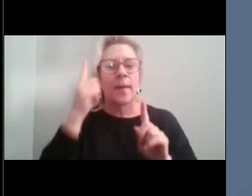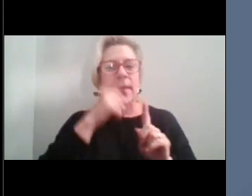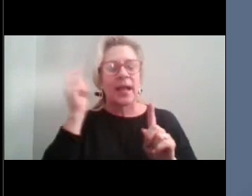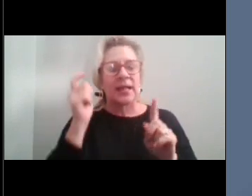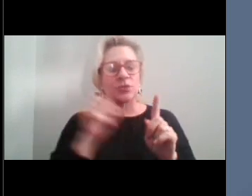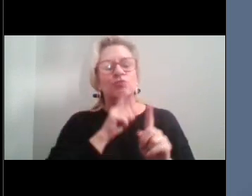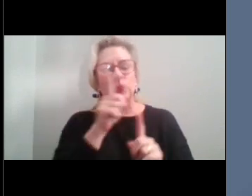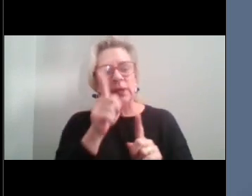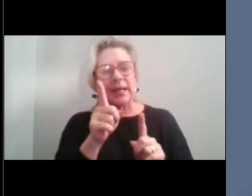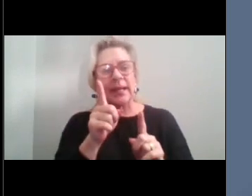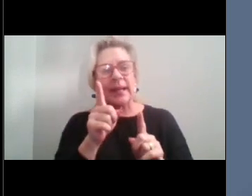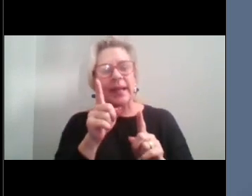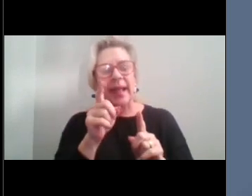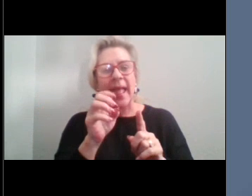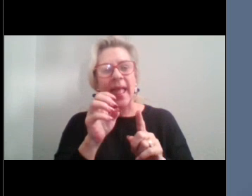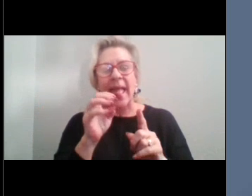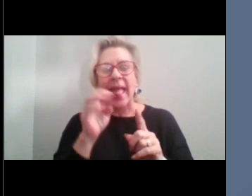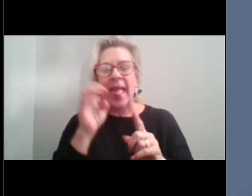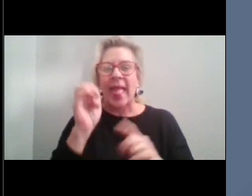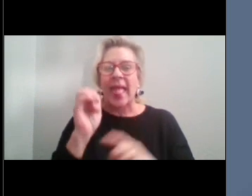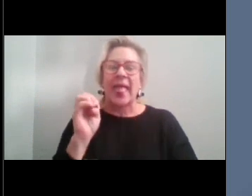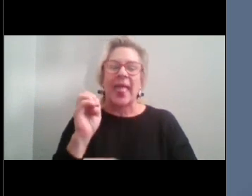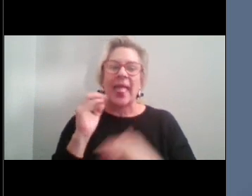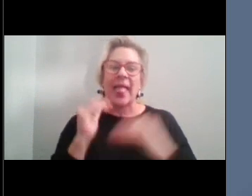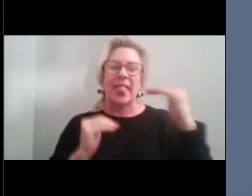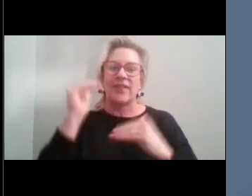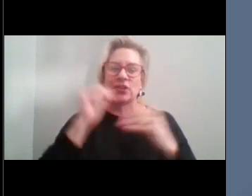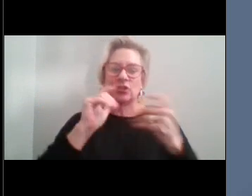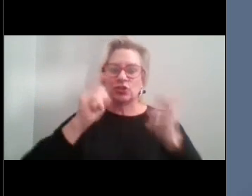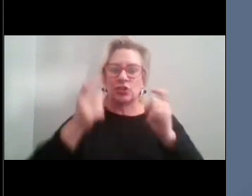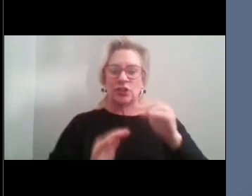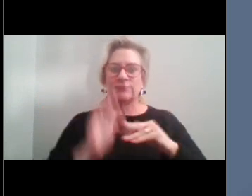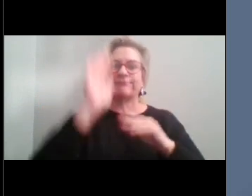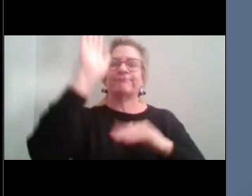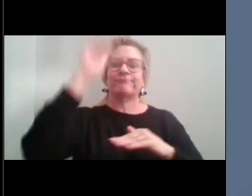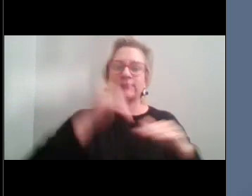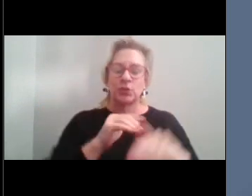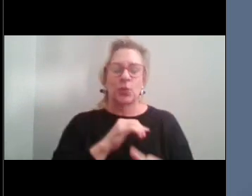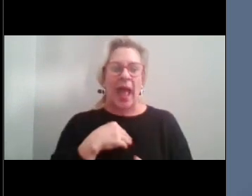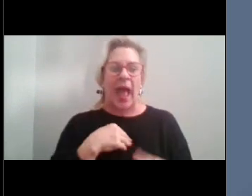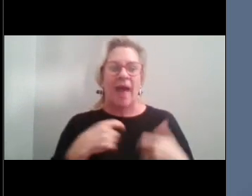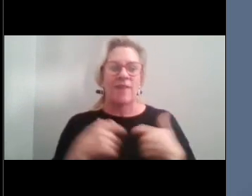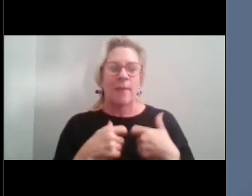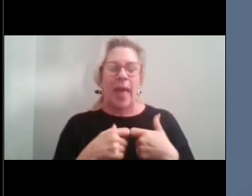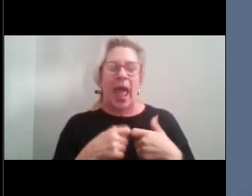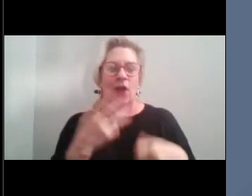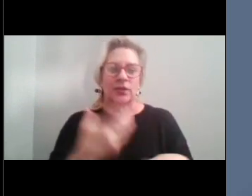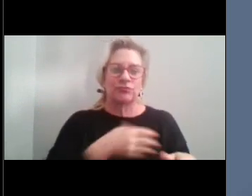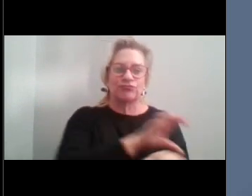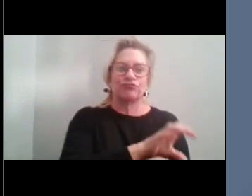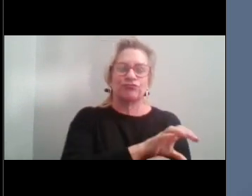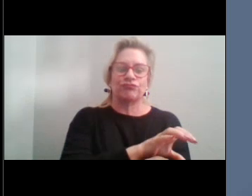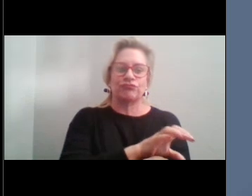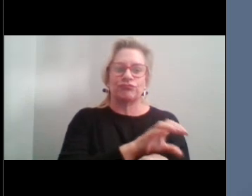significant elevation changes throughout Southern California, we do have a battery pack in there to capture regenerated braking